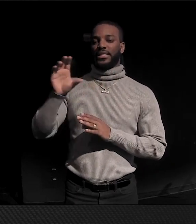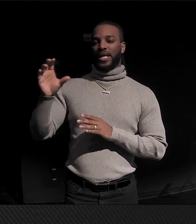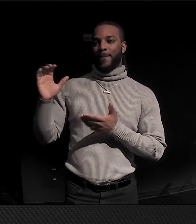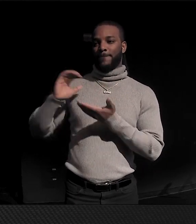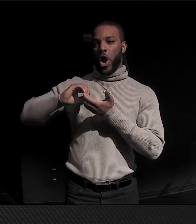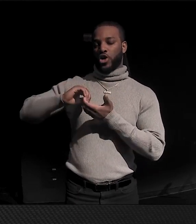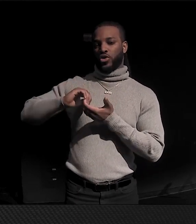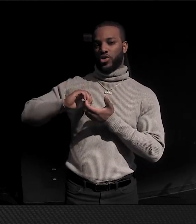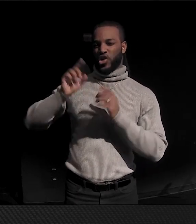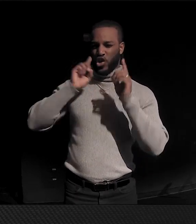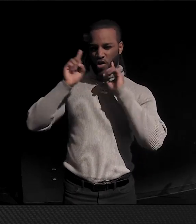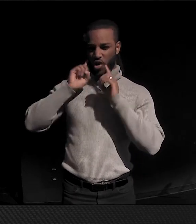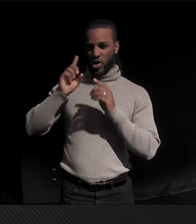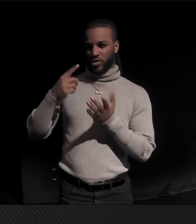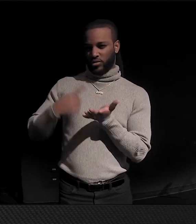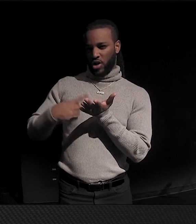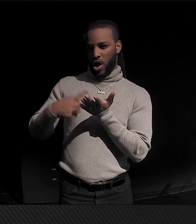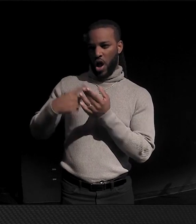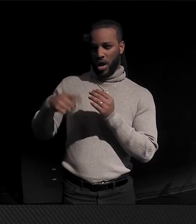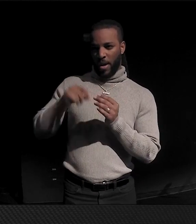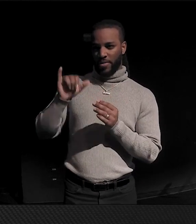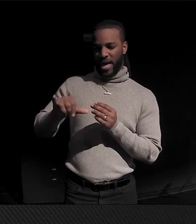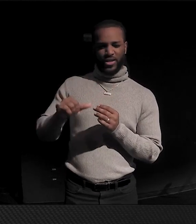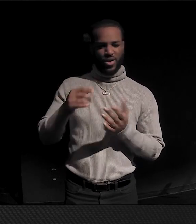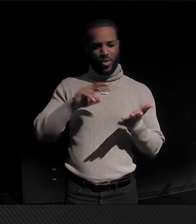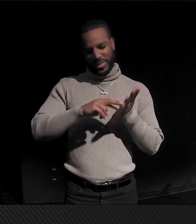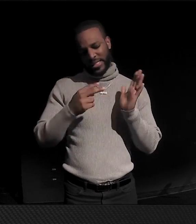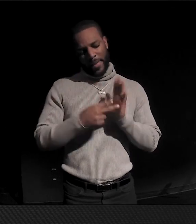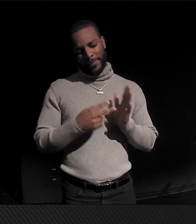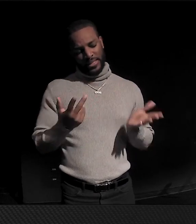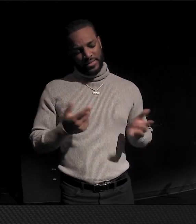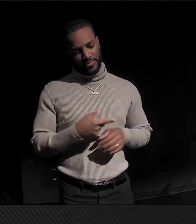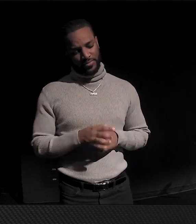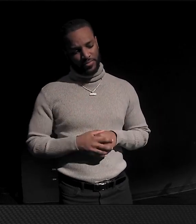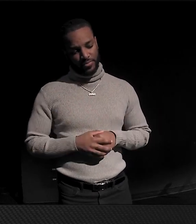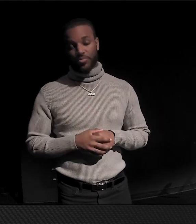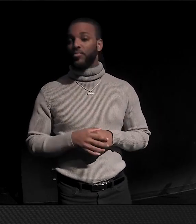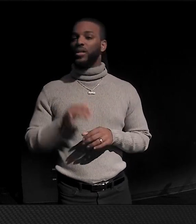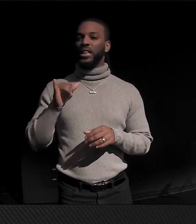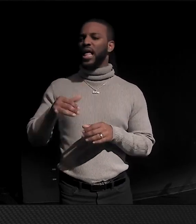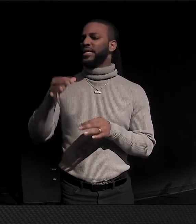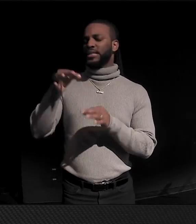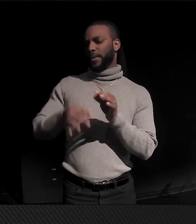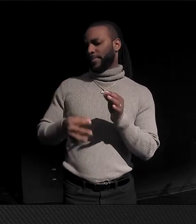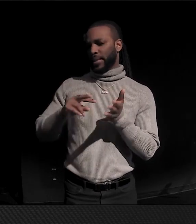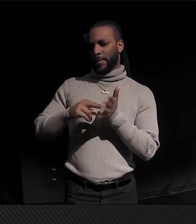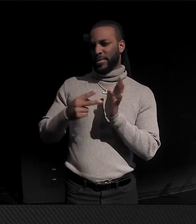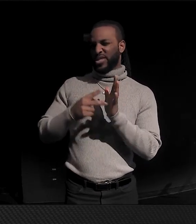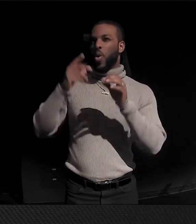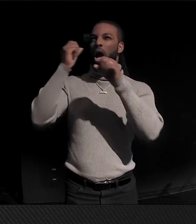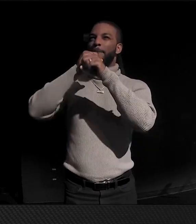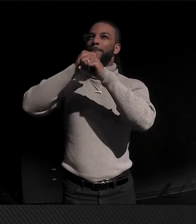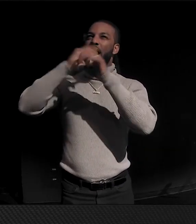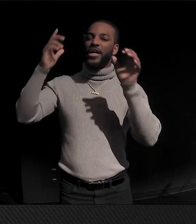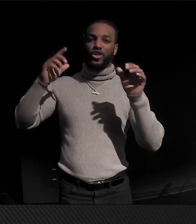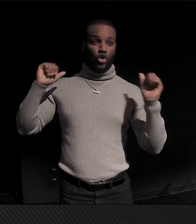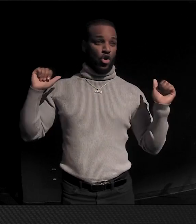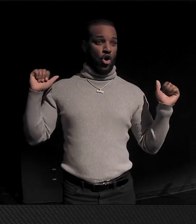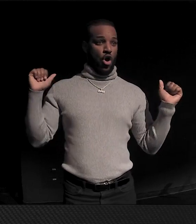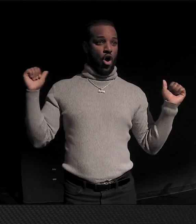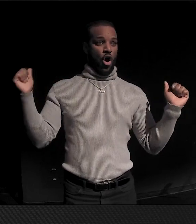heard us talk quite a bit about that lately. Mm-hmm. So, Jenny, what does that mean to you? Well, that's simply, just imagine all of us as